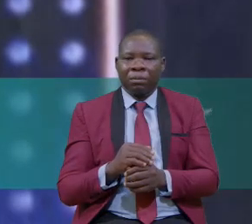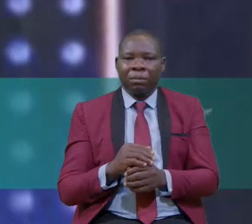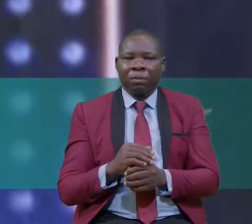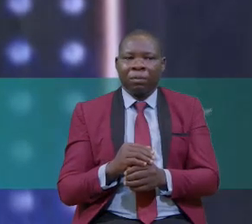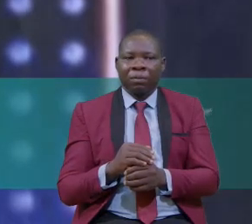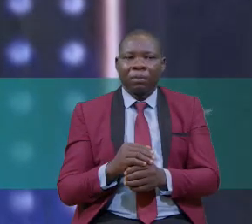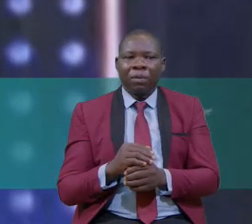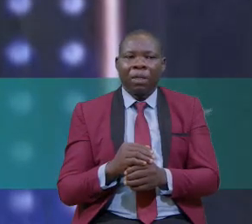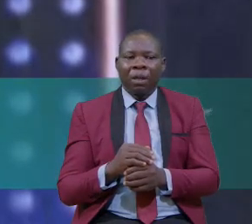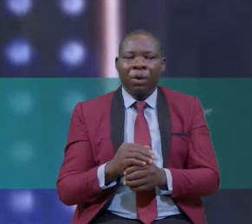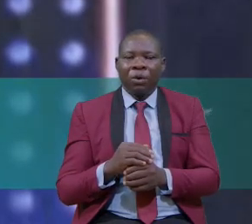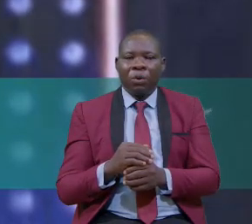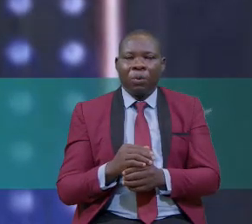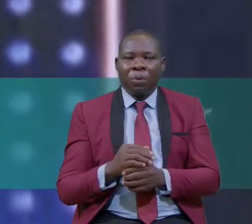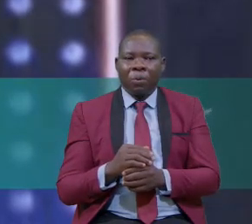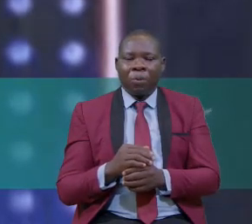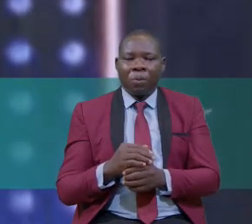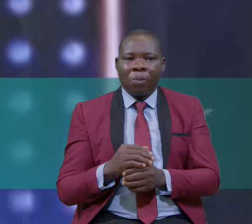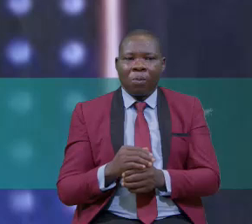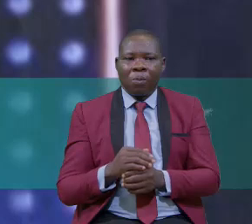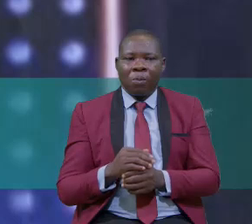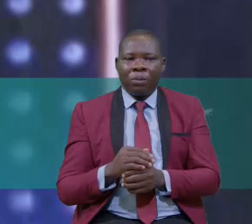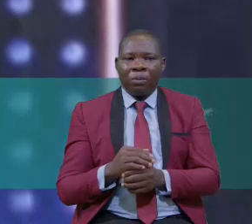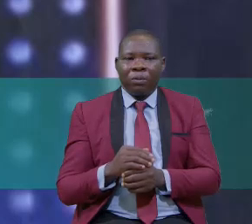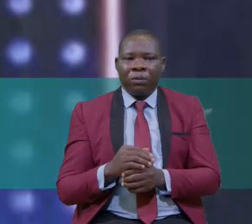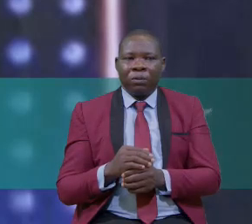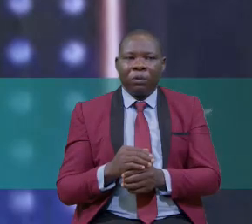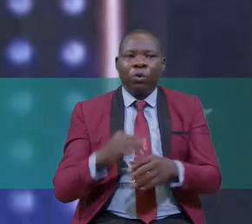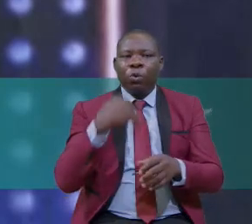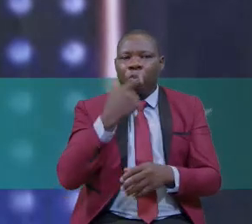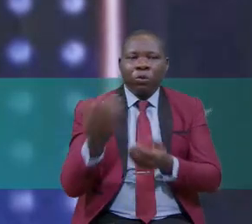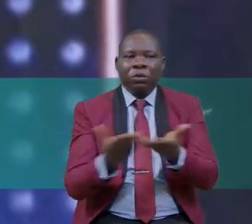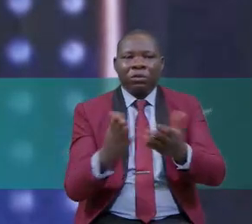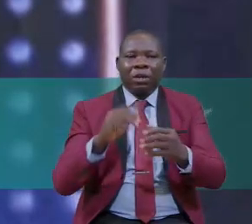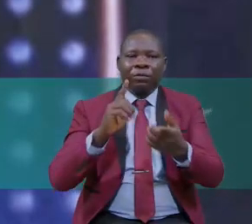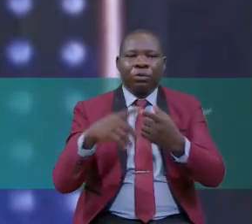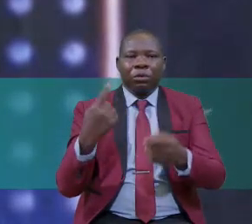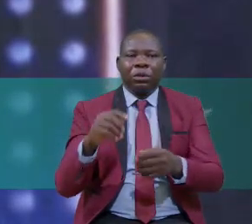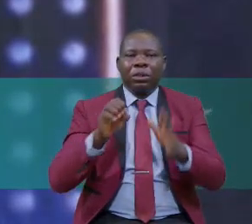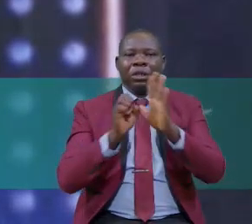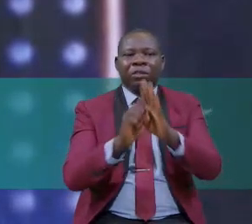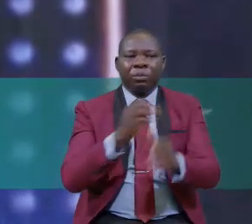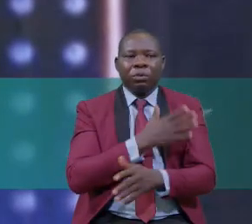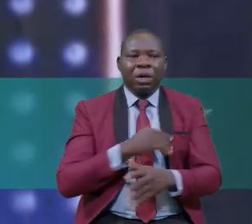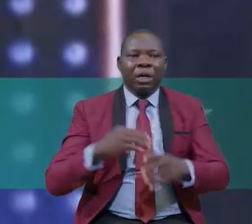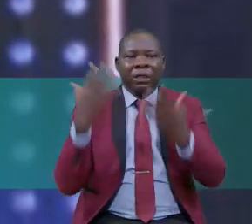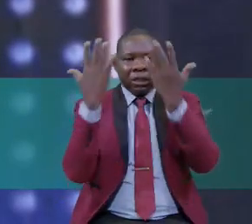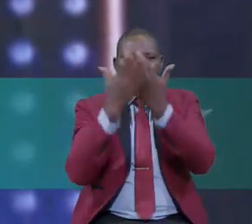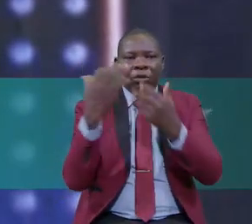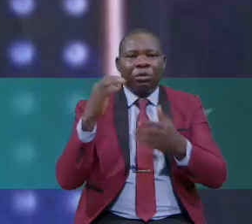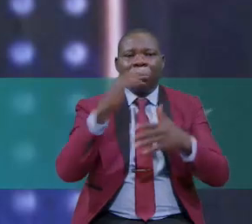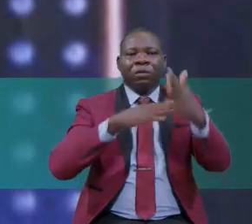admonished of God when he was about to make